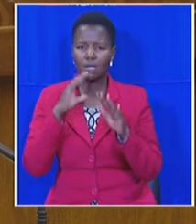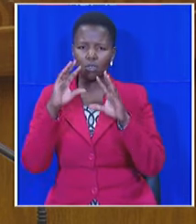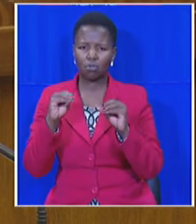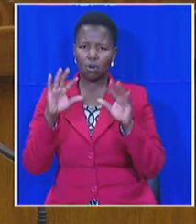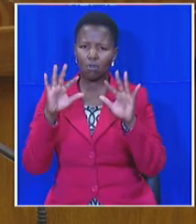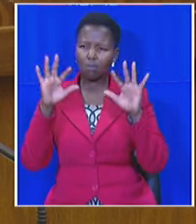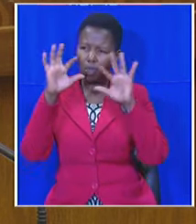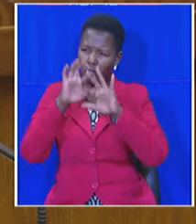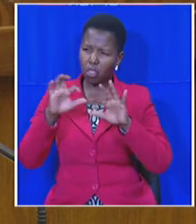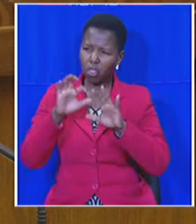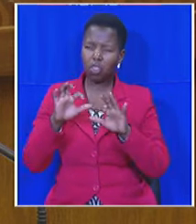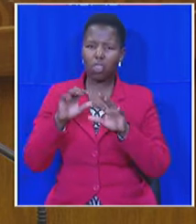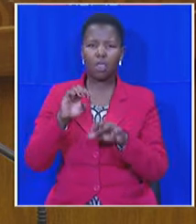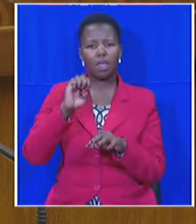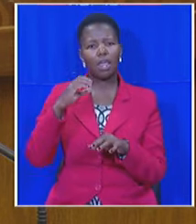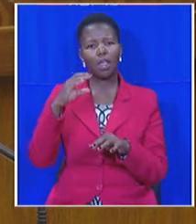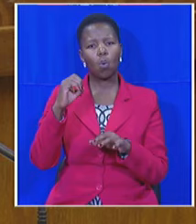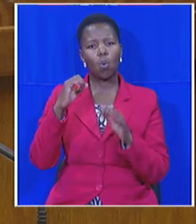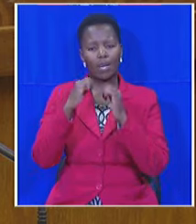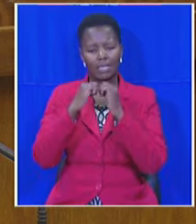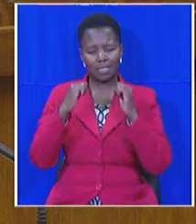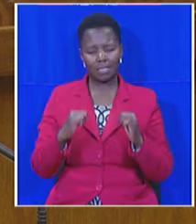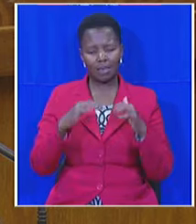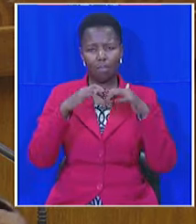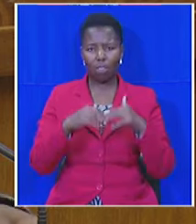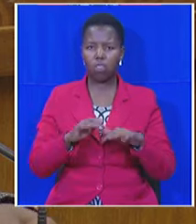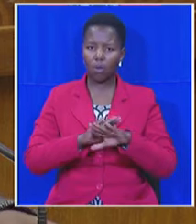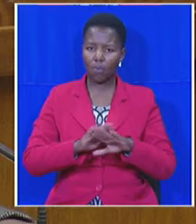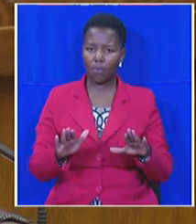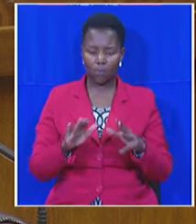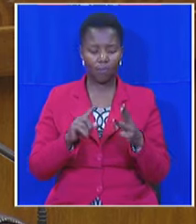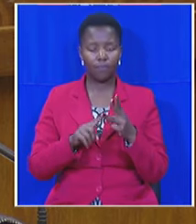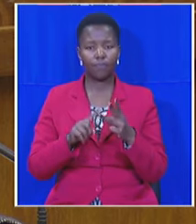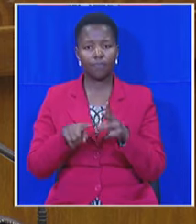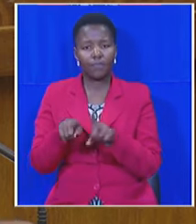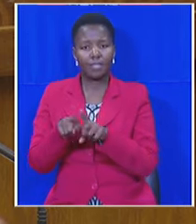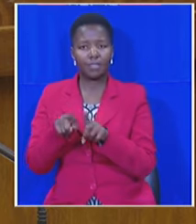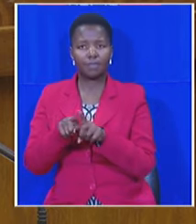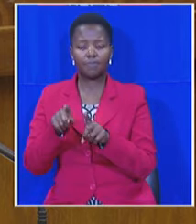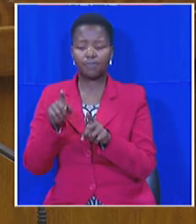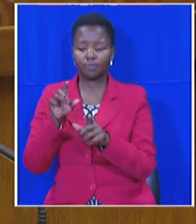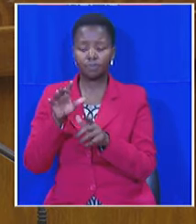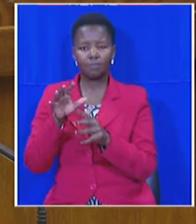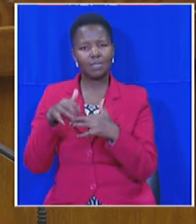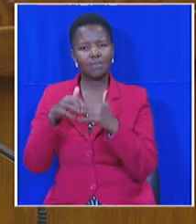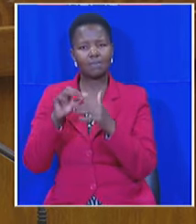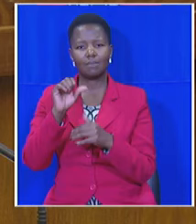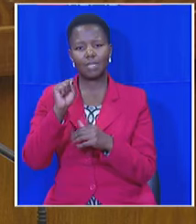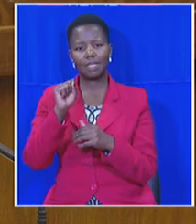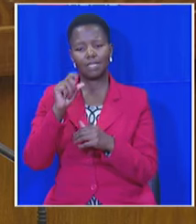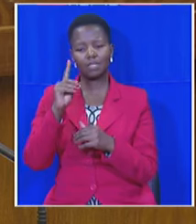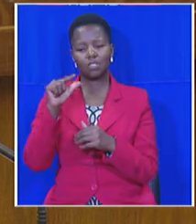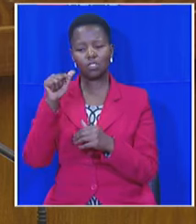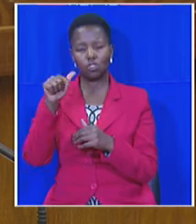ecological degradation, promote conservation and secure ecologically sustainable development and use of